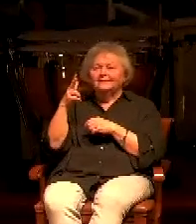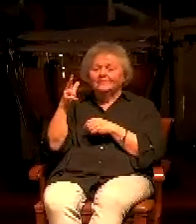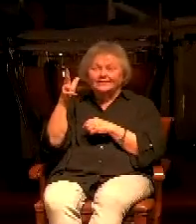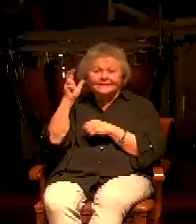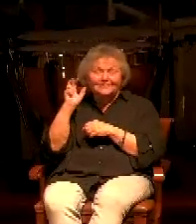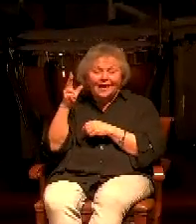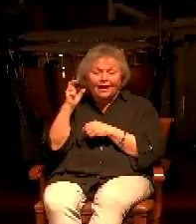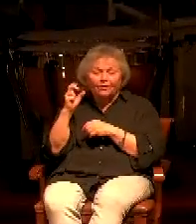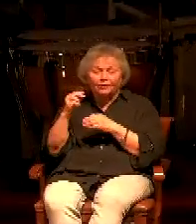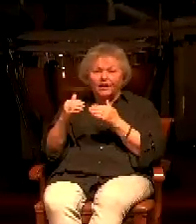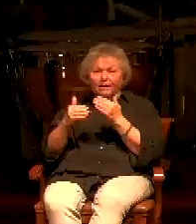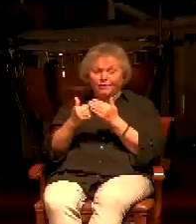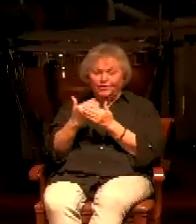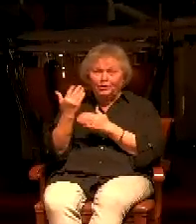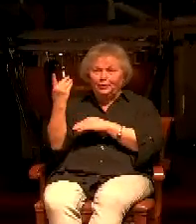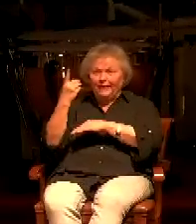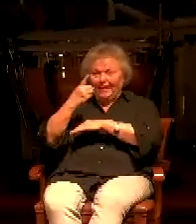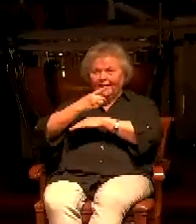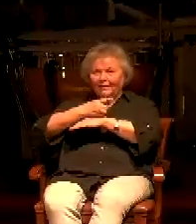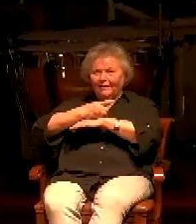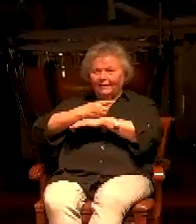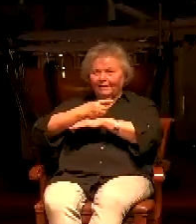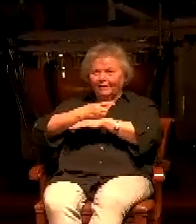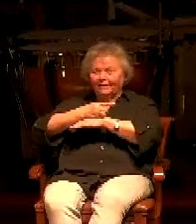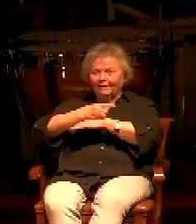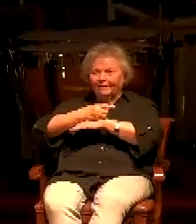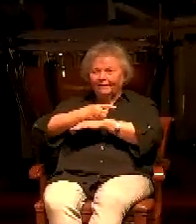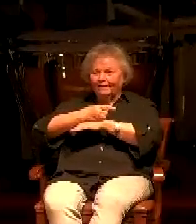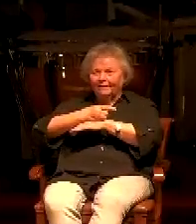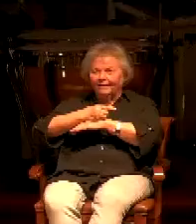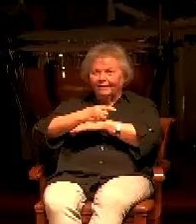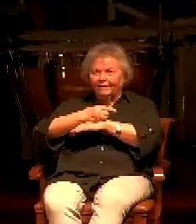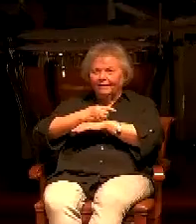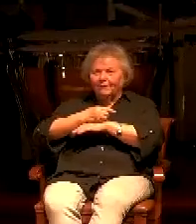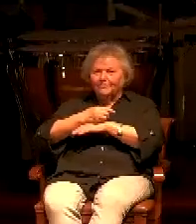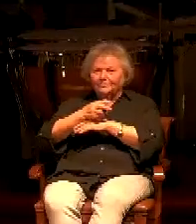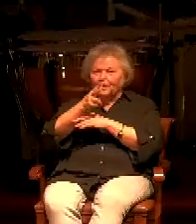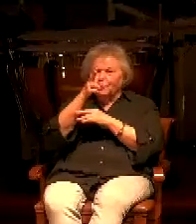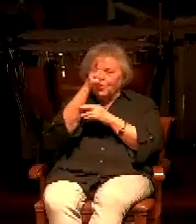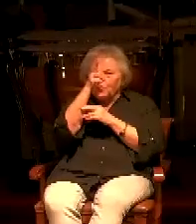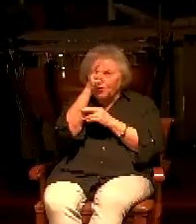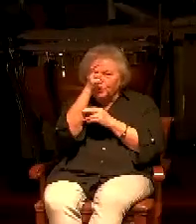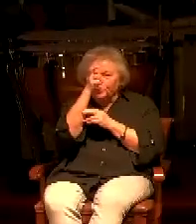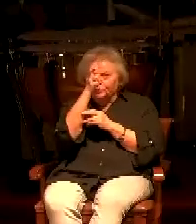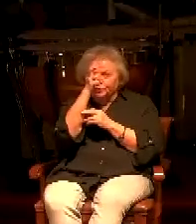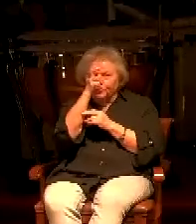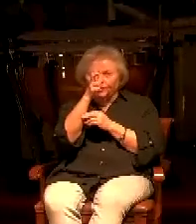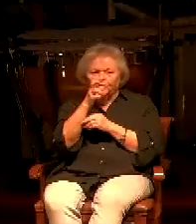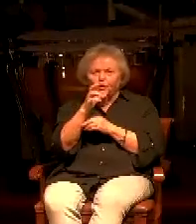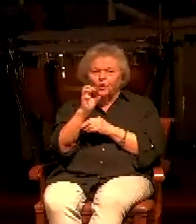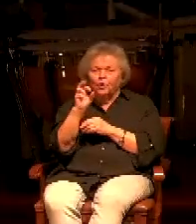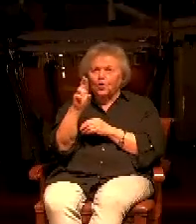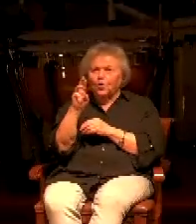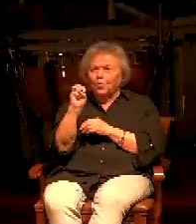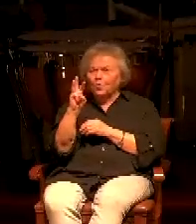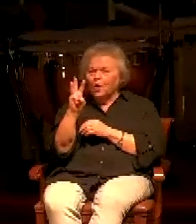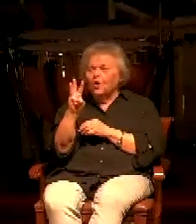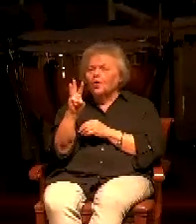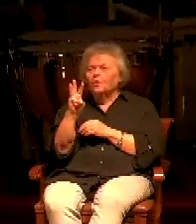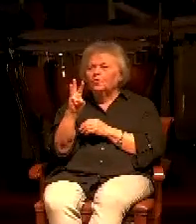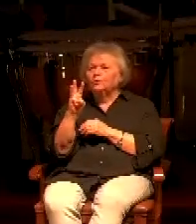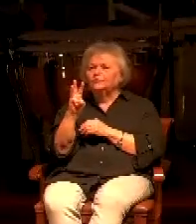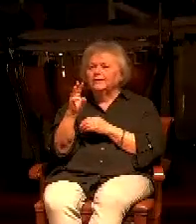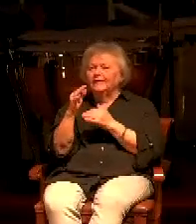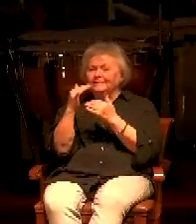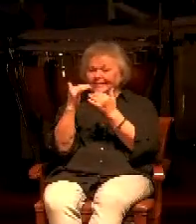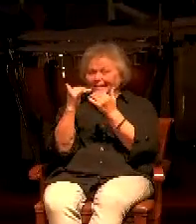The rooster crowing dawns Friday. The rooster crowing declares, "This is the day that the Lord